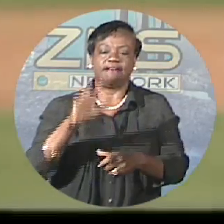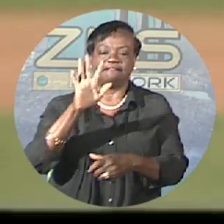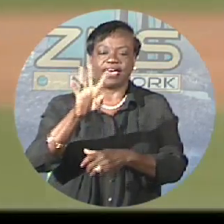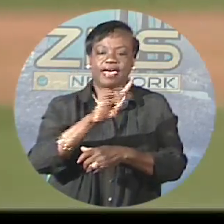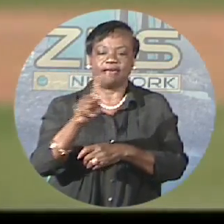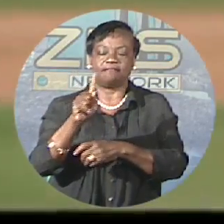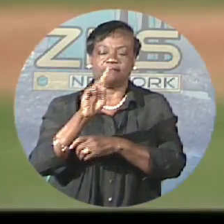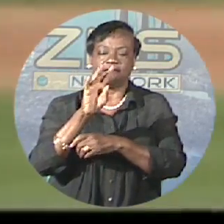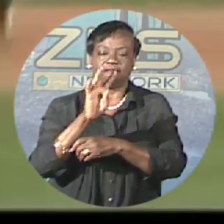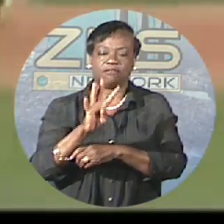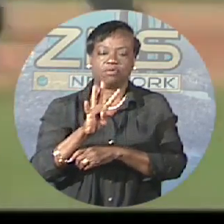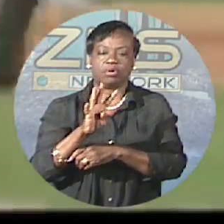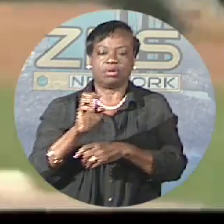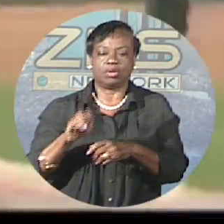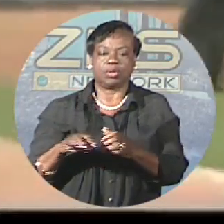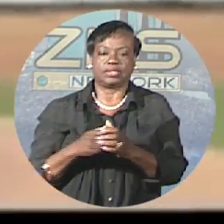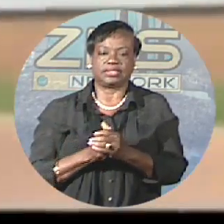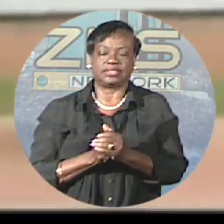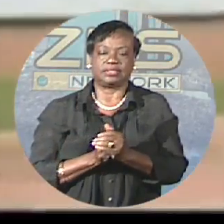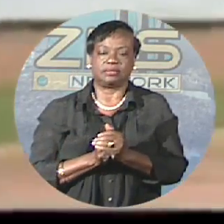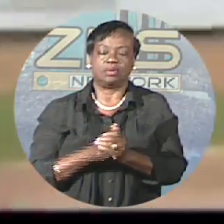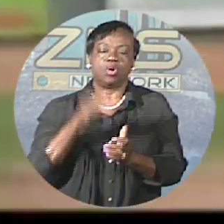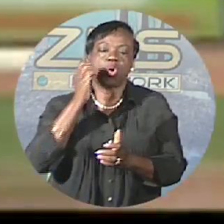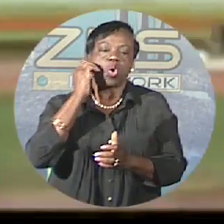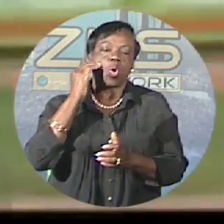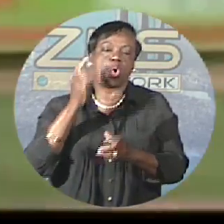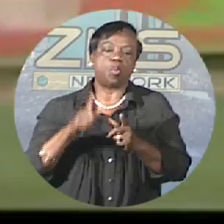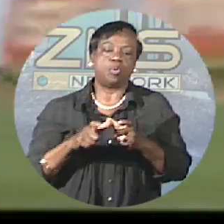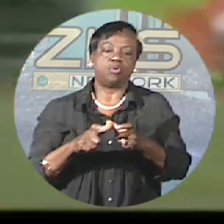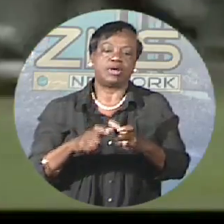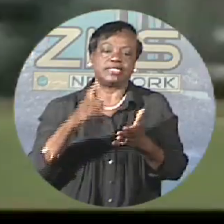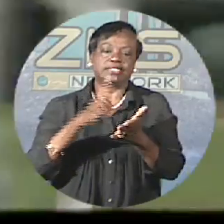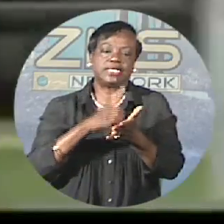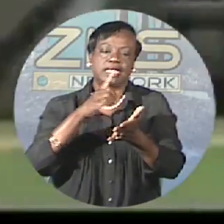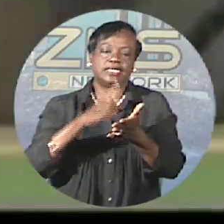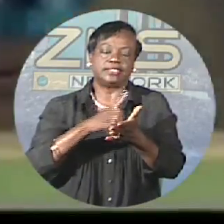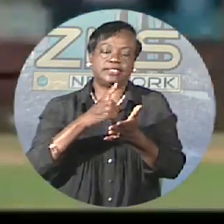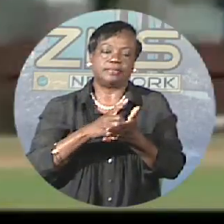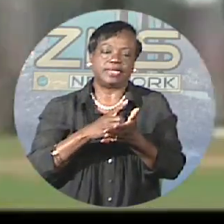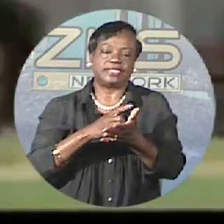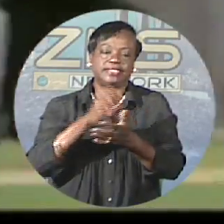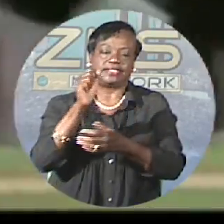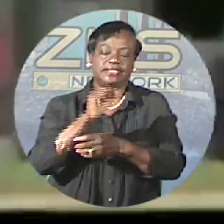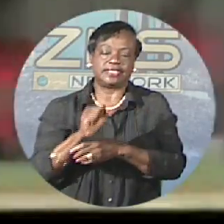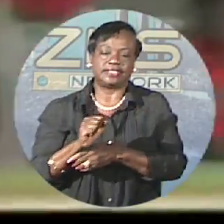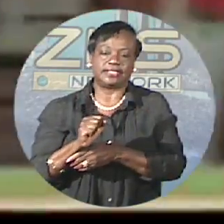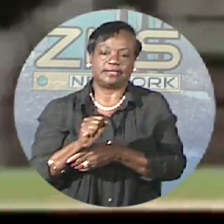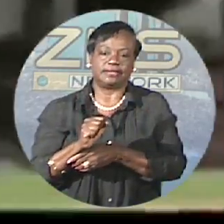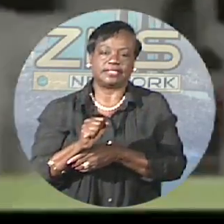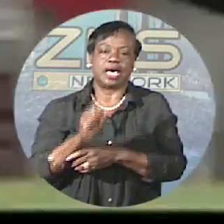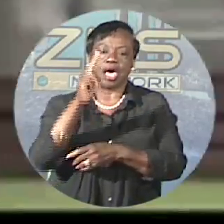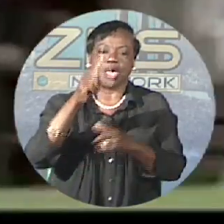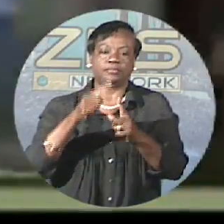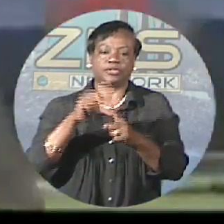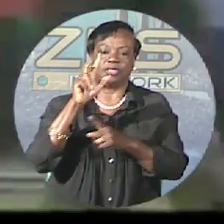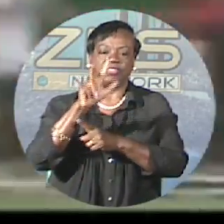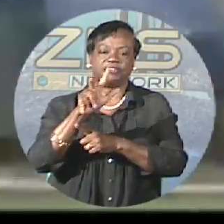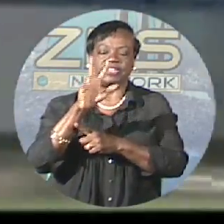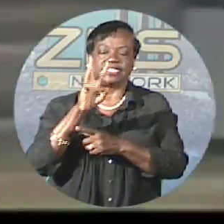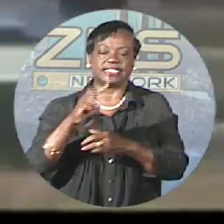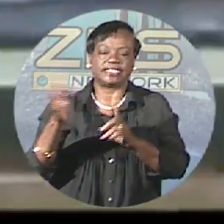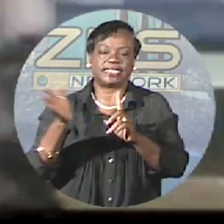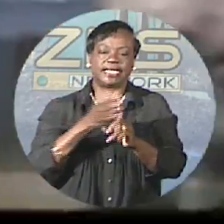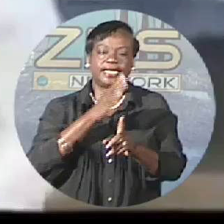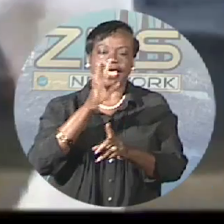Bowie Baysox. Those home runs doubled Short's total for the season to 4. He's also up to 36 hits, 18